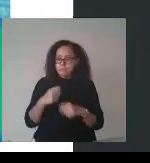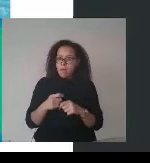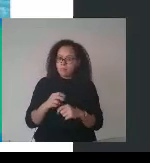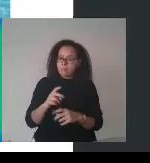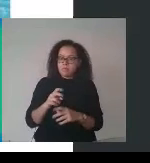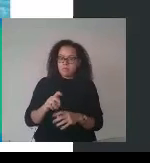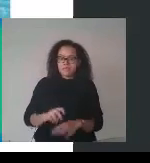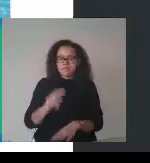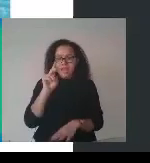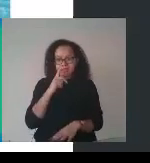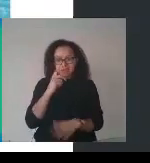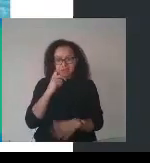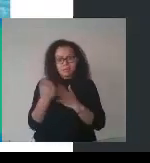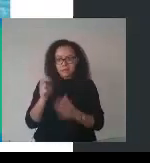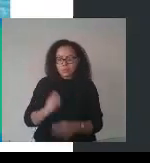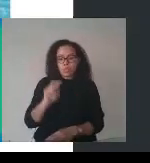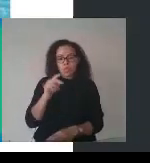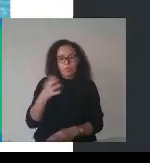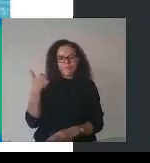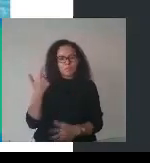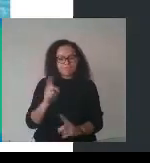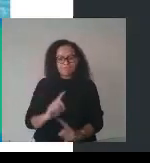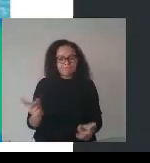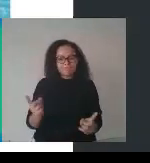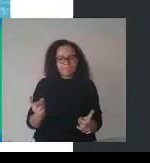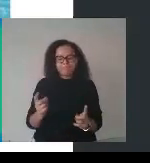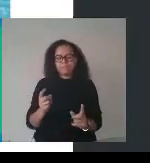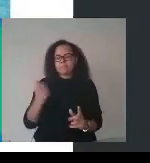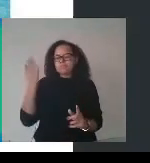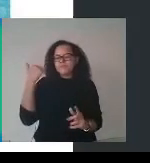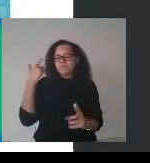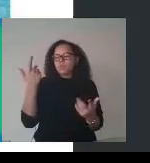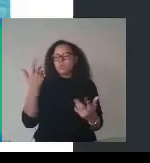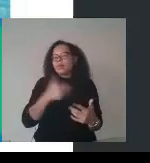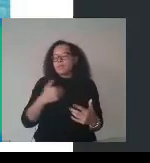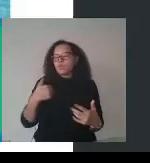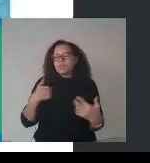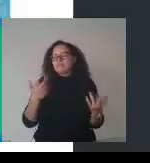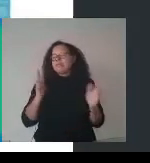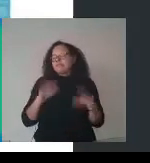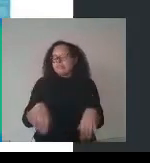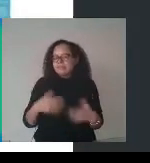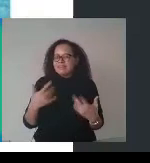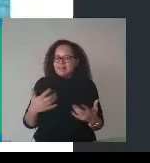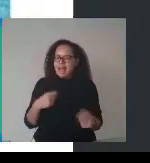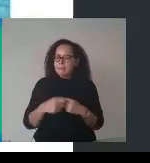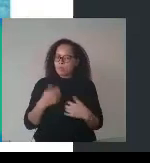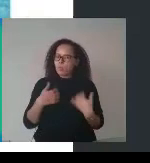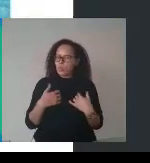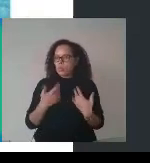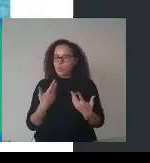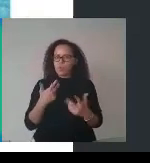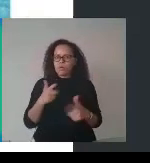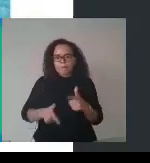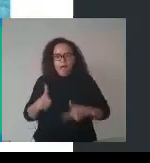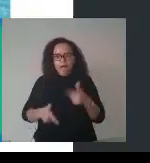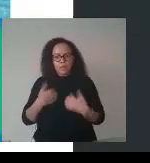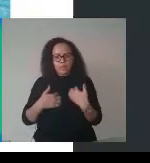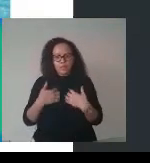who can have the motivation to get up in the morning and start riding their bike again. The impact we see is amazing. And the reason for that